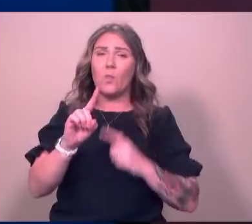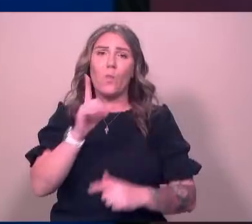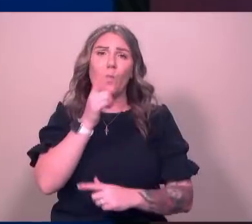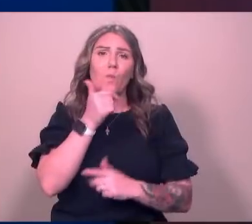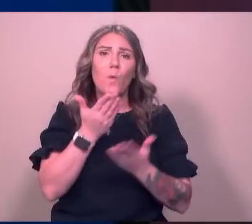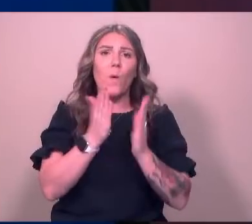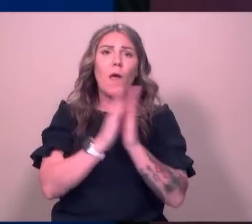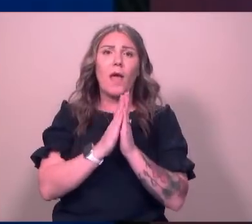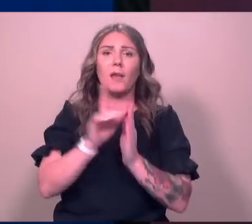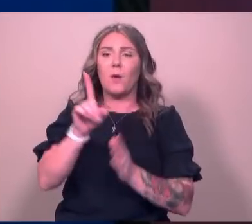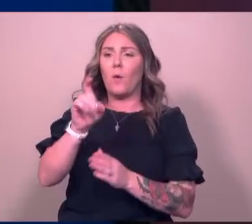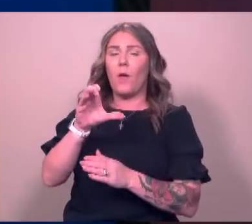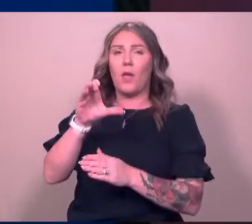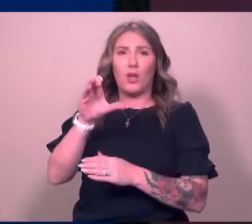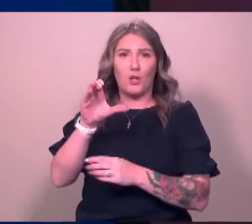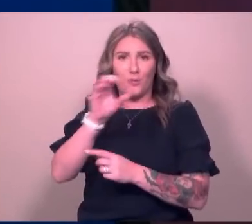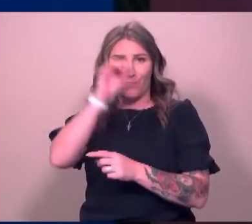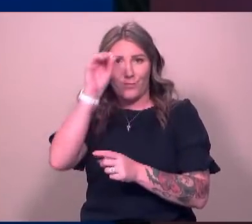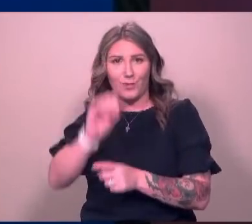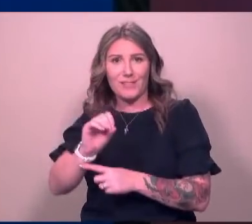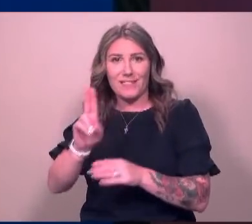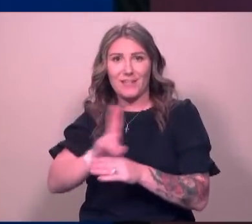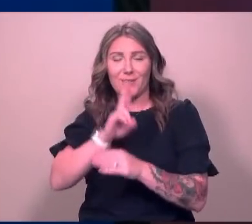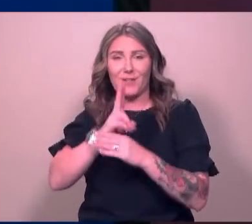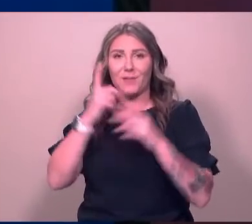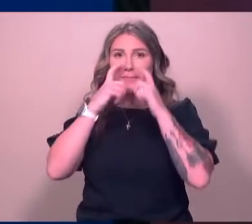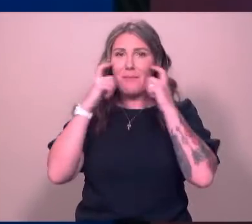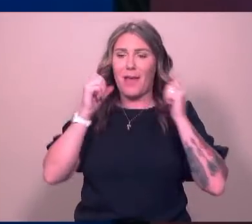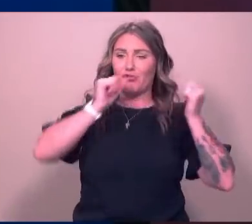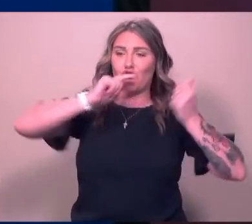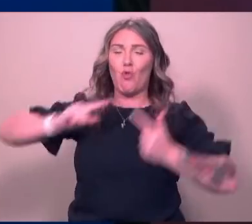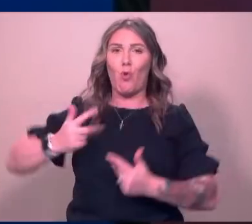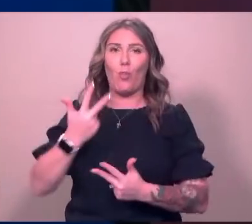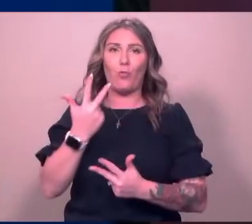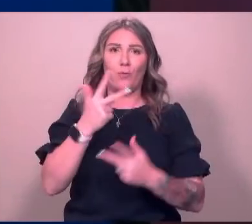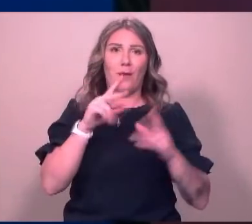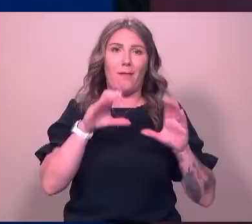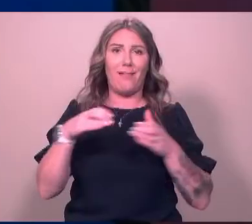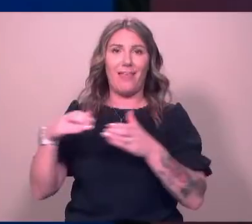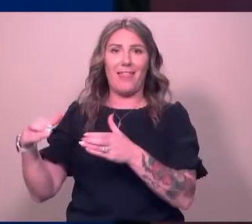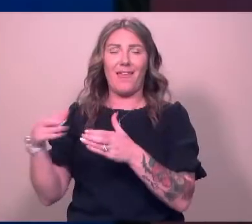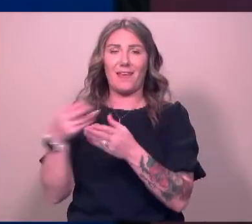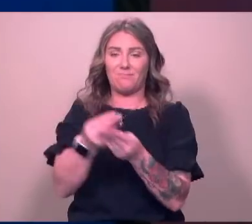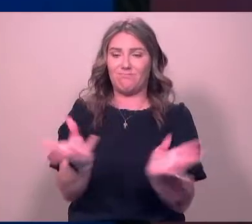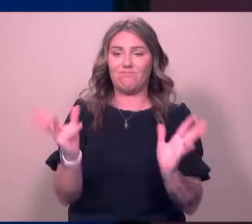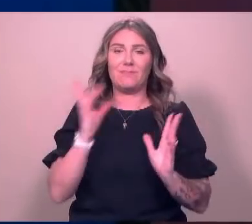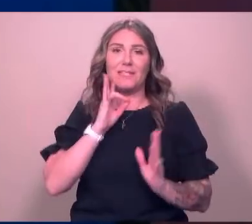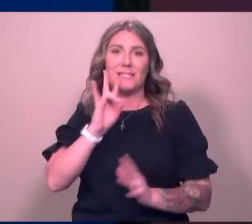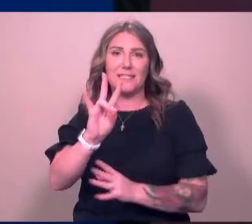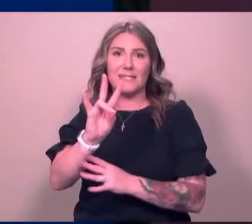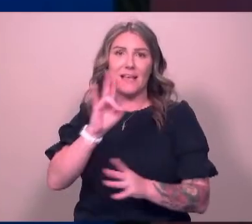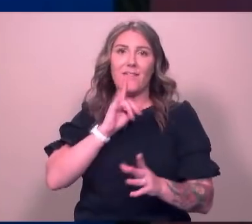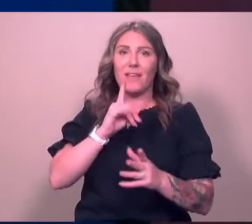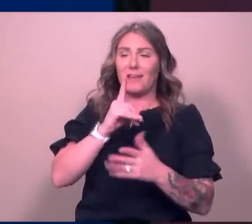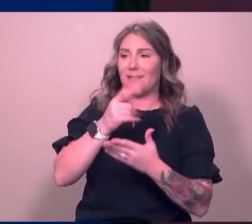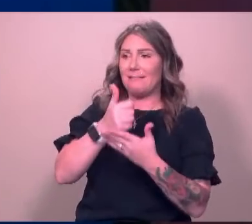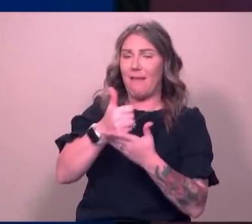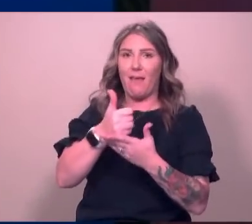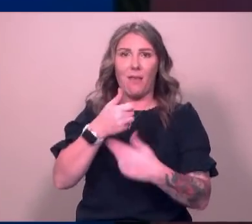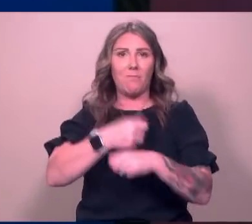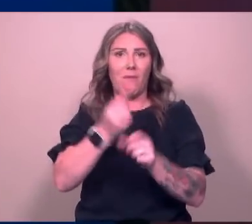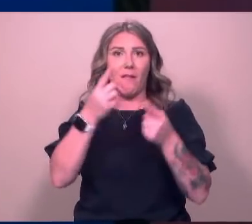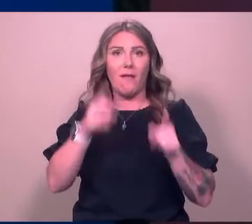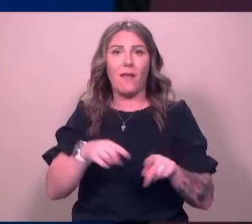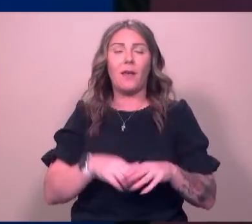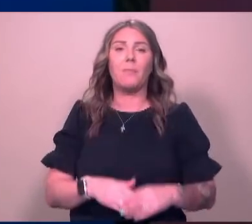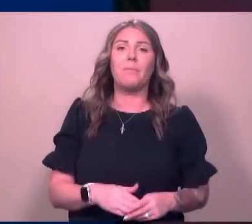had 100% wear masks in all 3 of my classes today and gave out 7 masks to help make that happen.